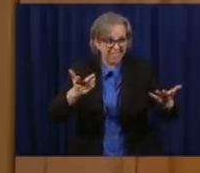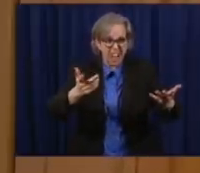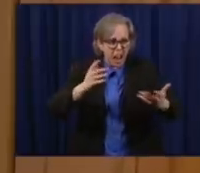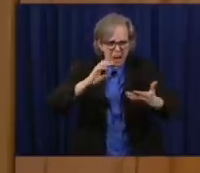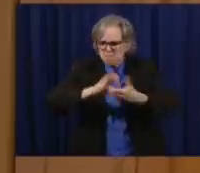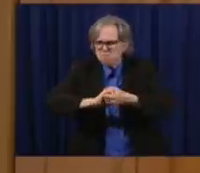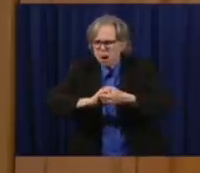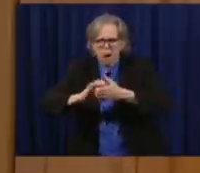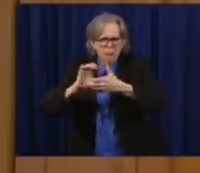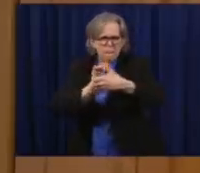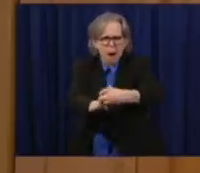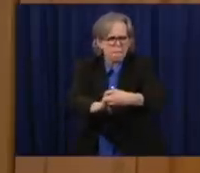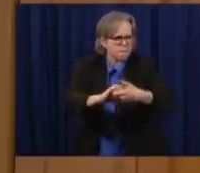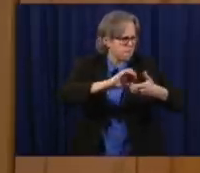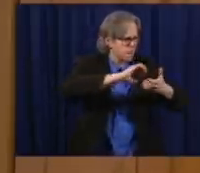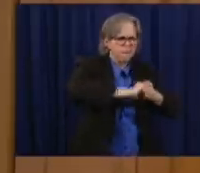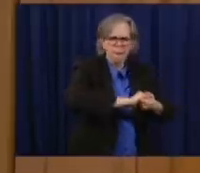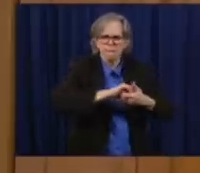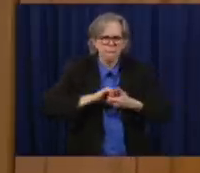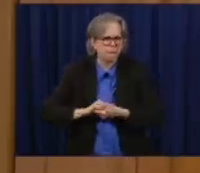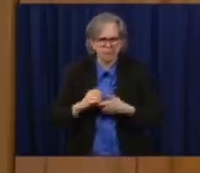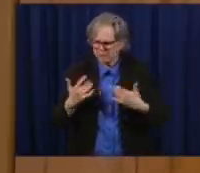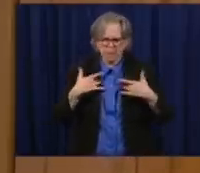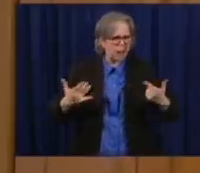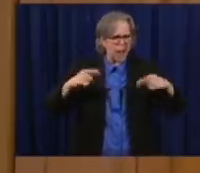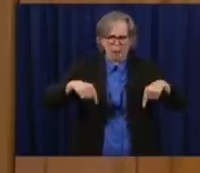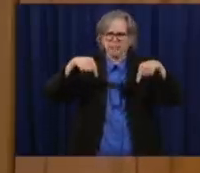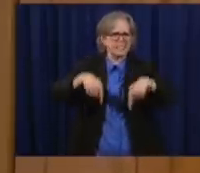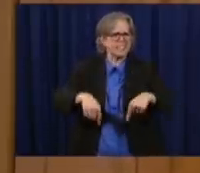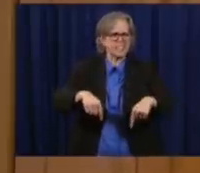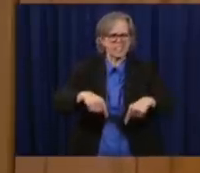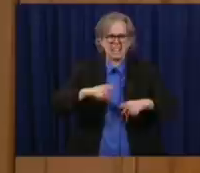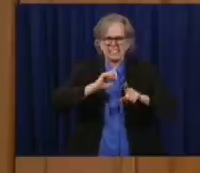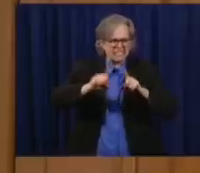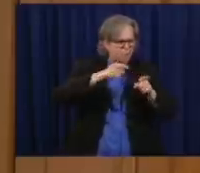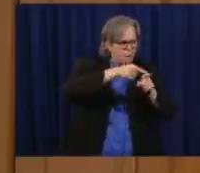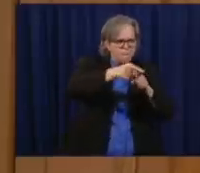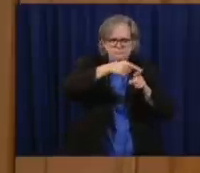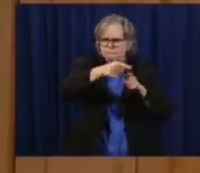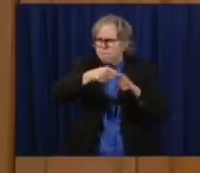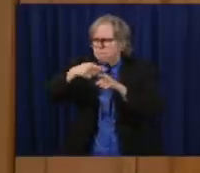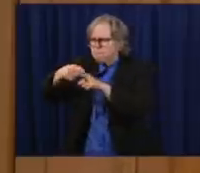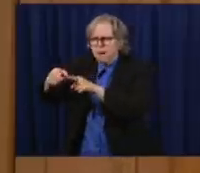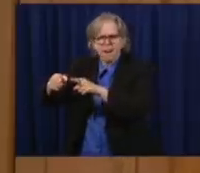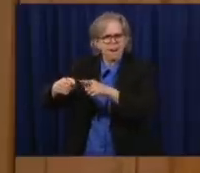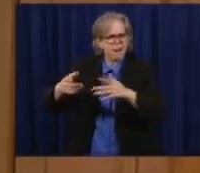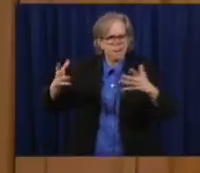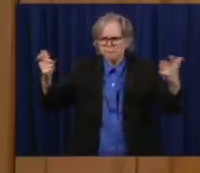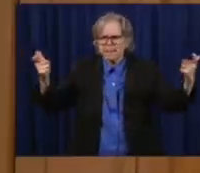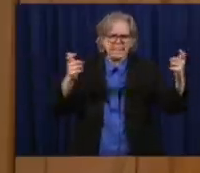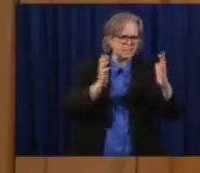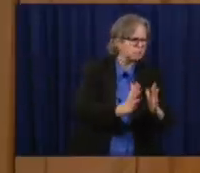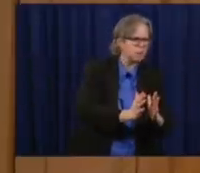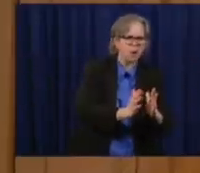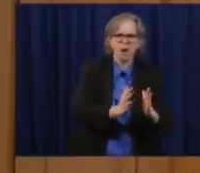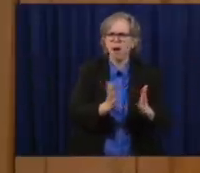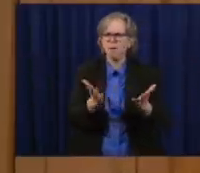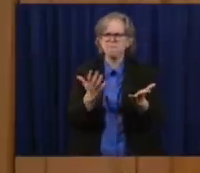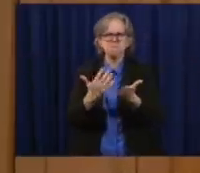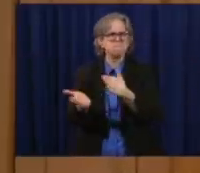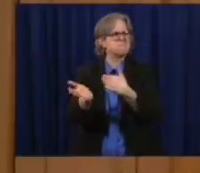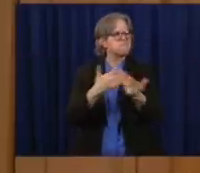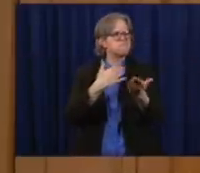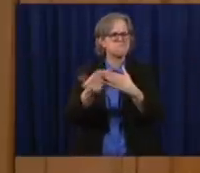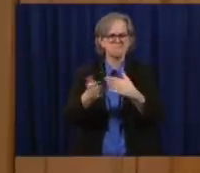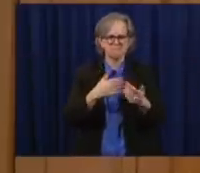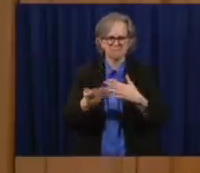nature that we have, and it's all the sectors. It's really the businesses, big and small, upstarts